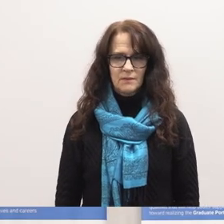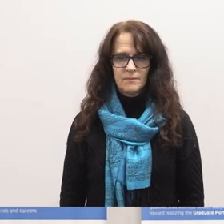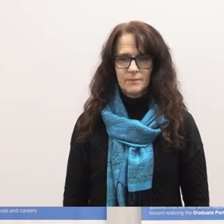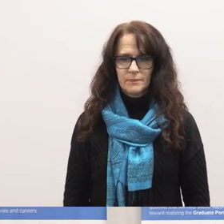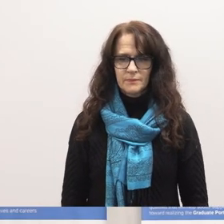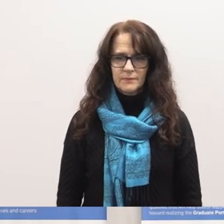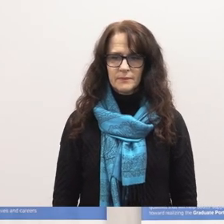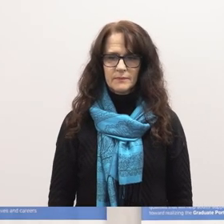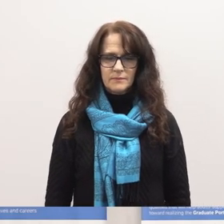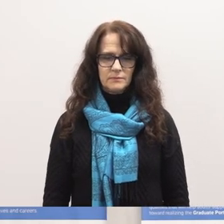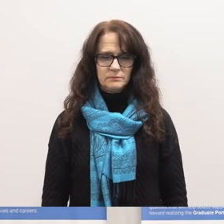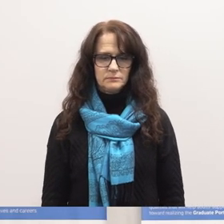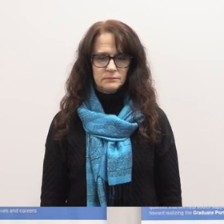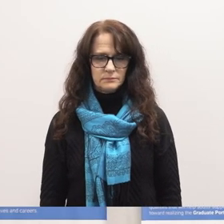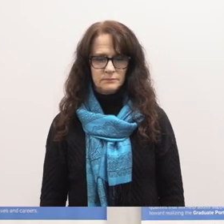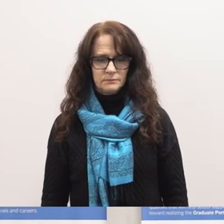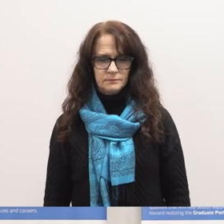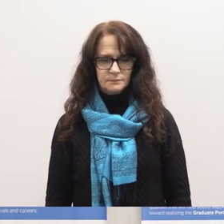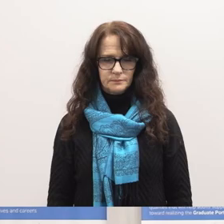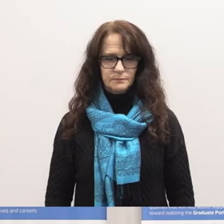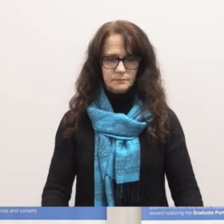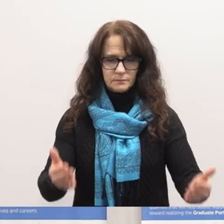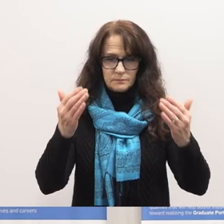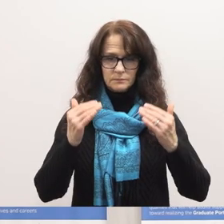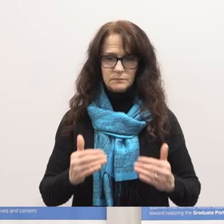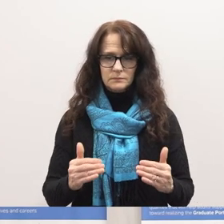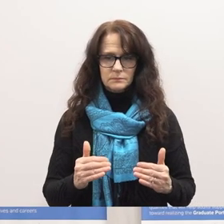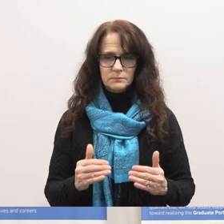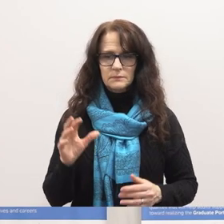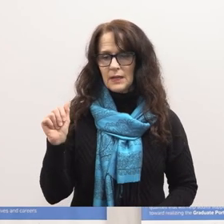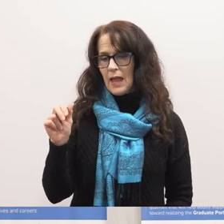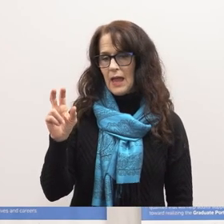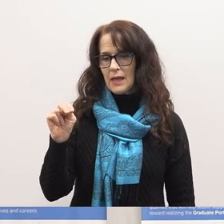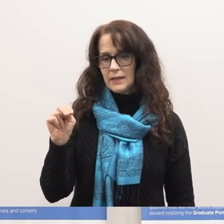Thank you. Next, we have Anna.